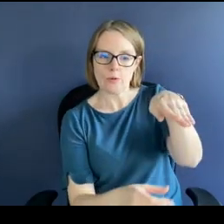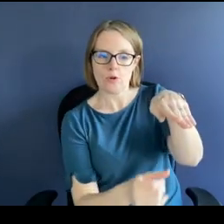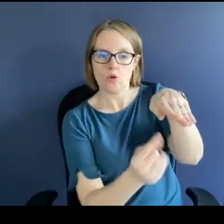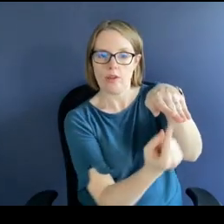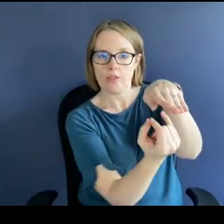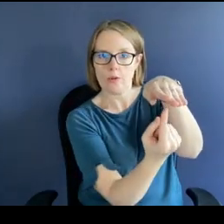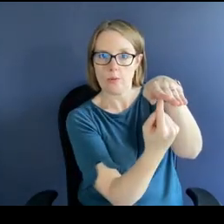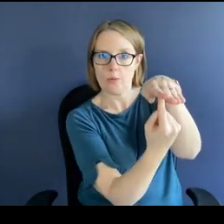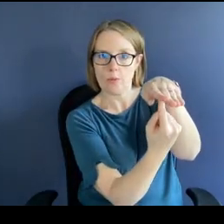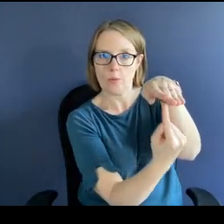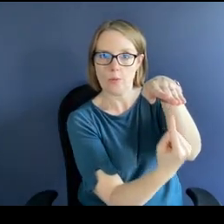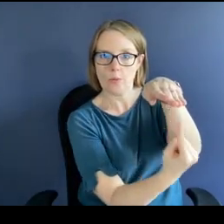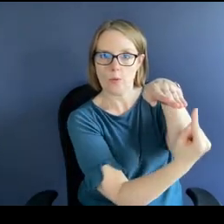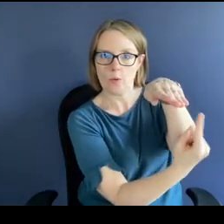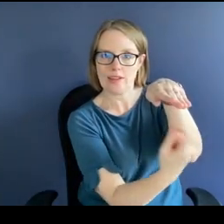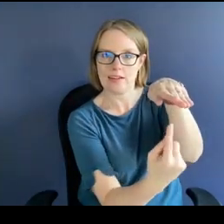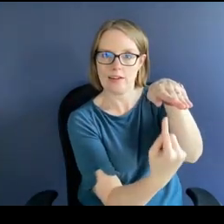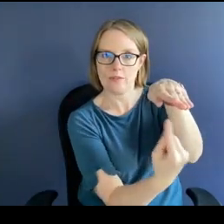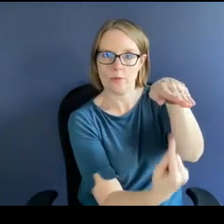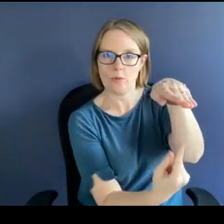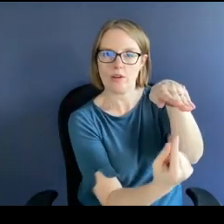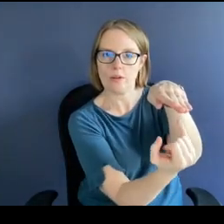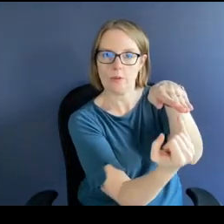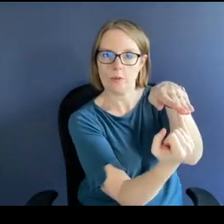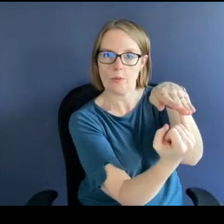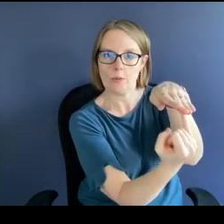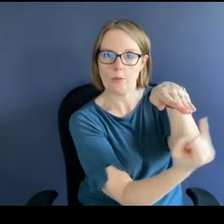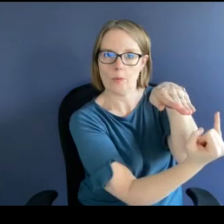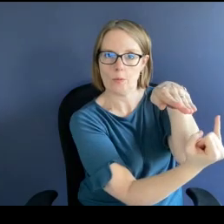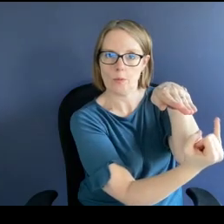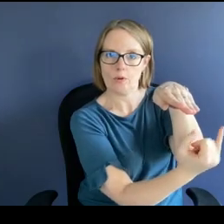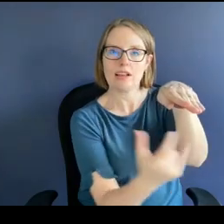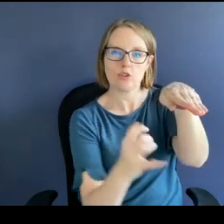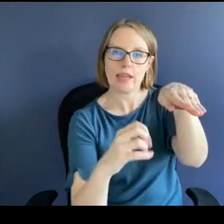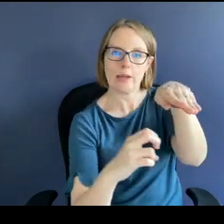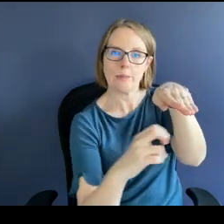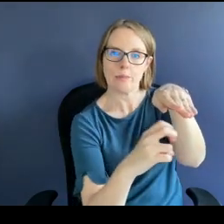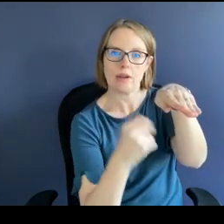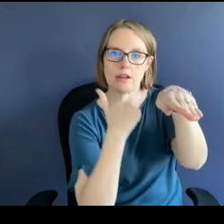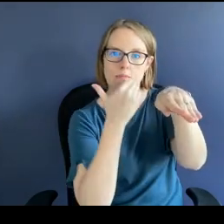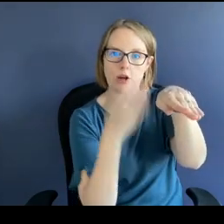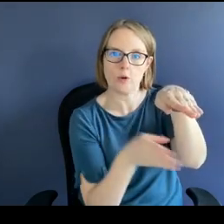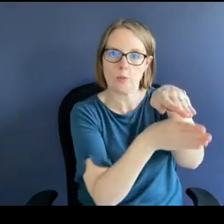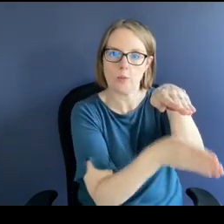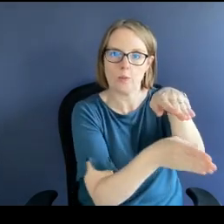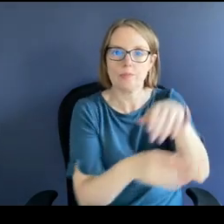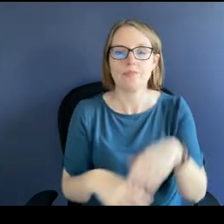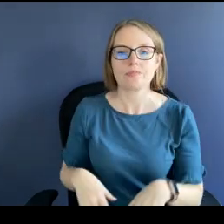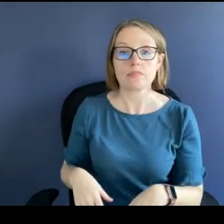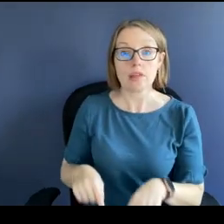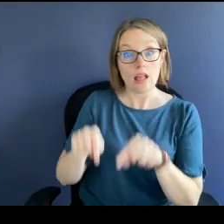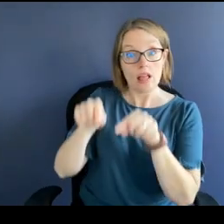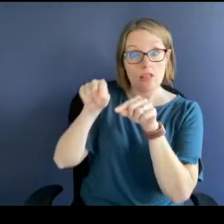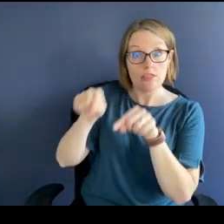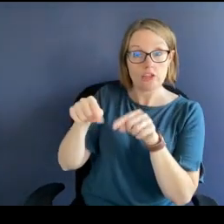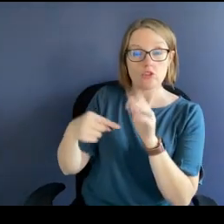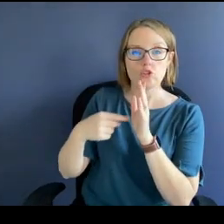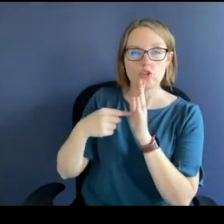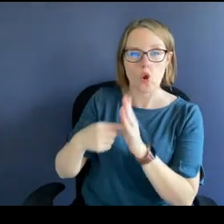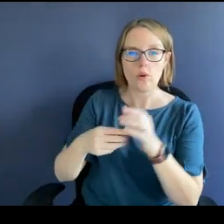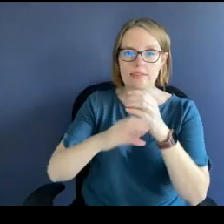Shown here is the knee space at a sink with wrapped pipes. Although